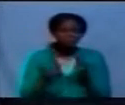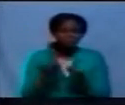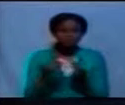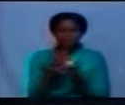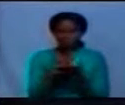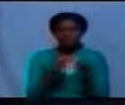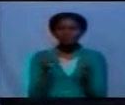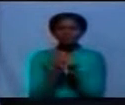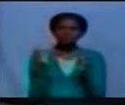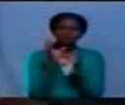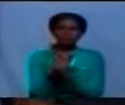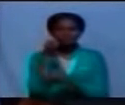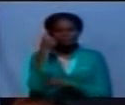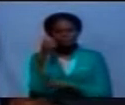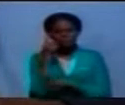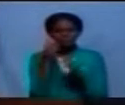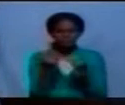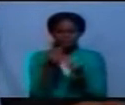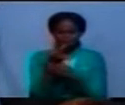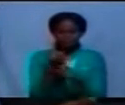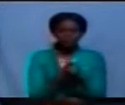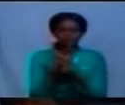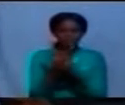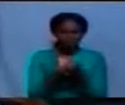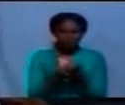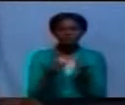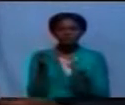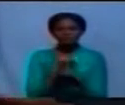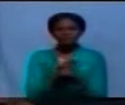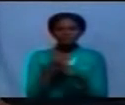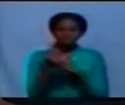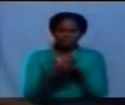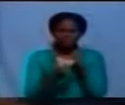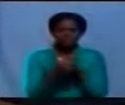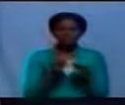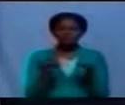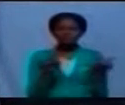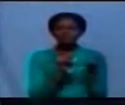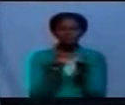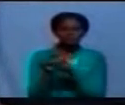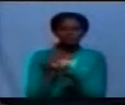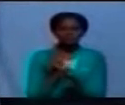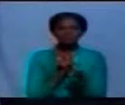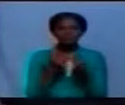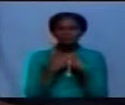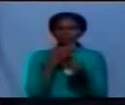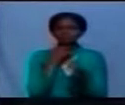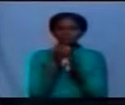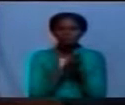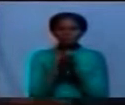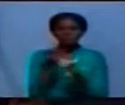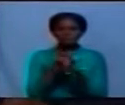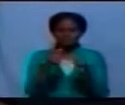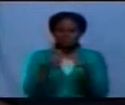those misunderstandings. So it's on both ends. We look at the interests of the commercial bank, but we also look at the interests of the general public,